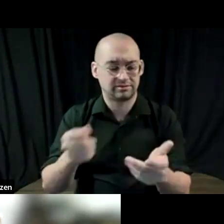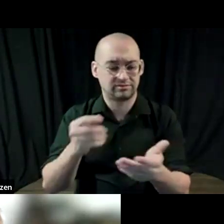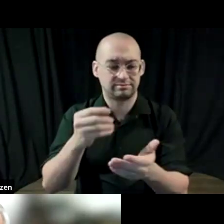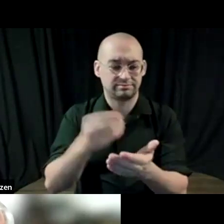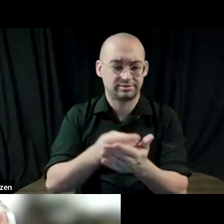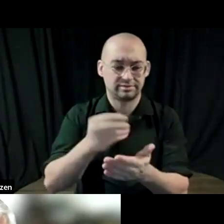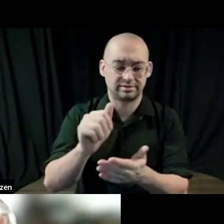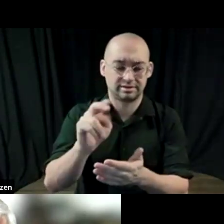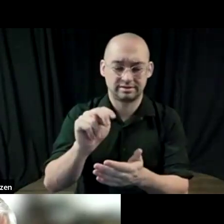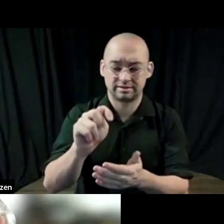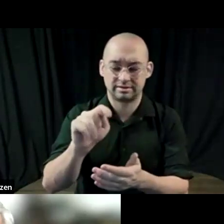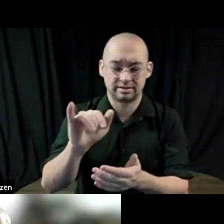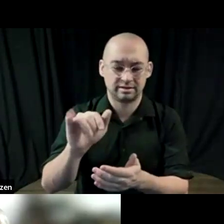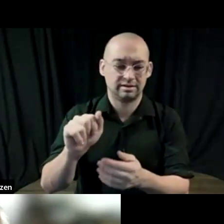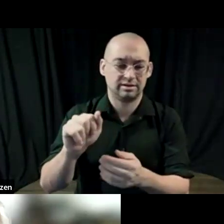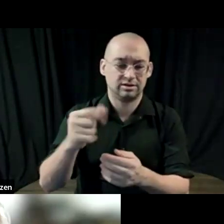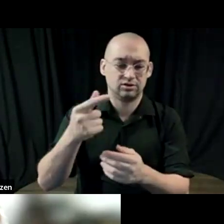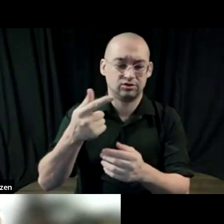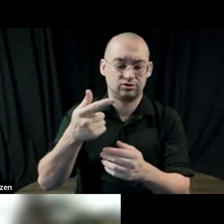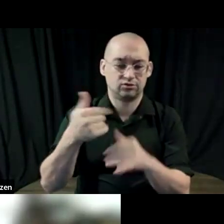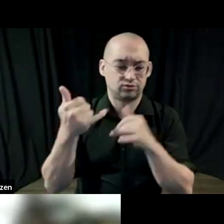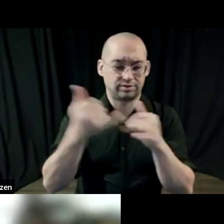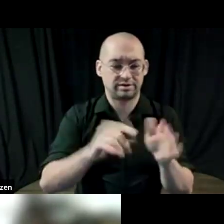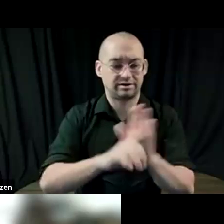to develop centralized services.